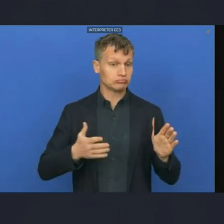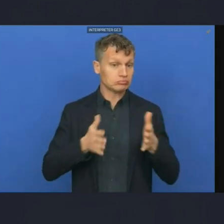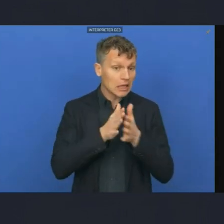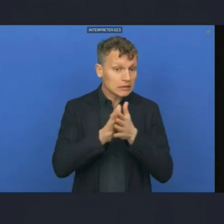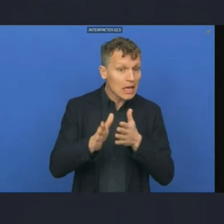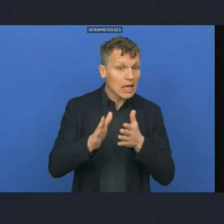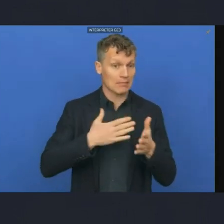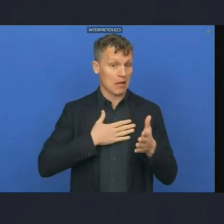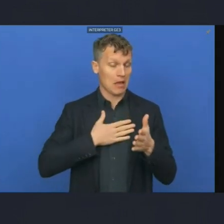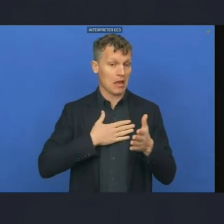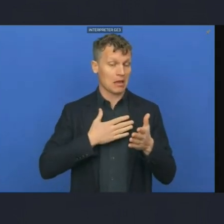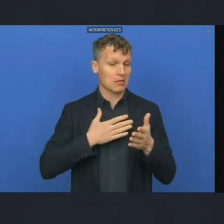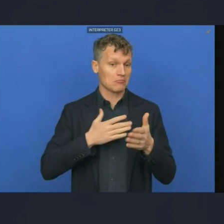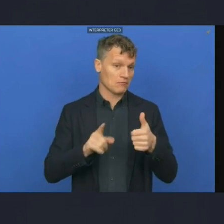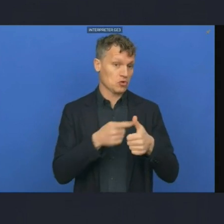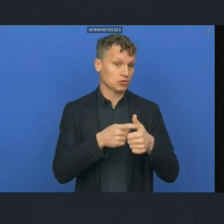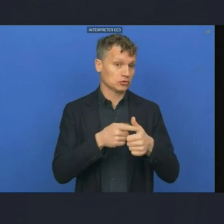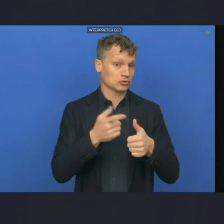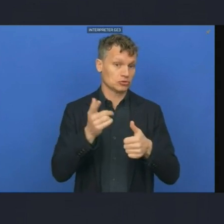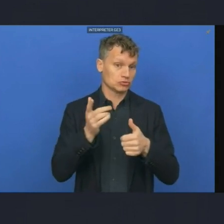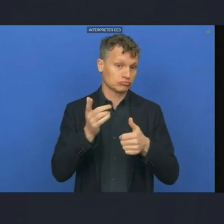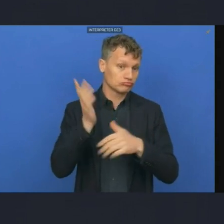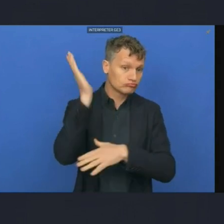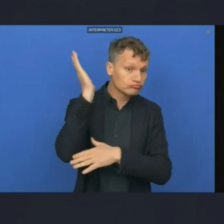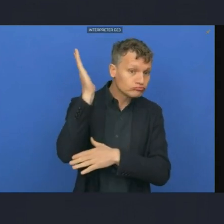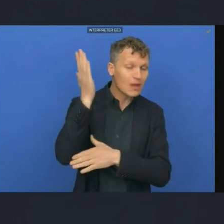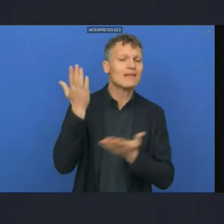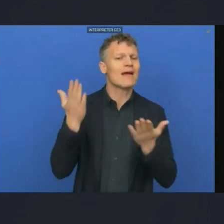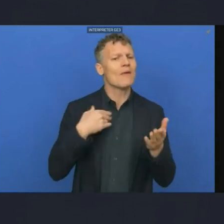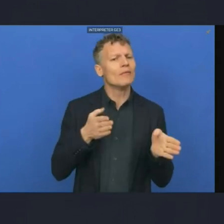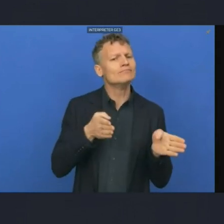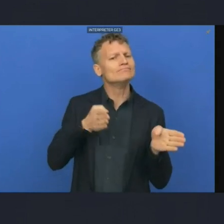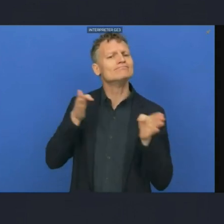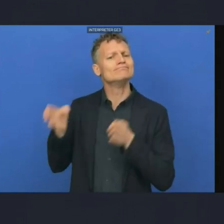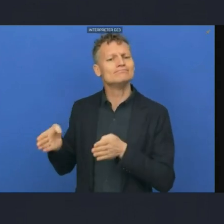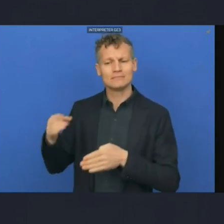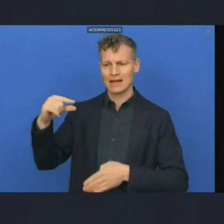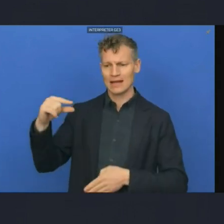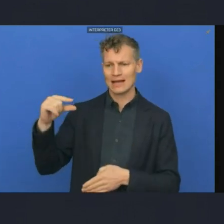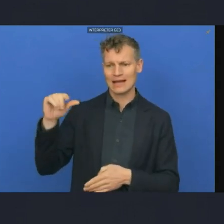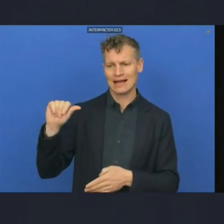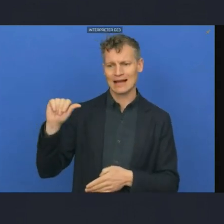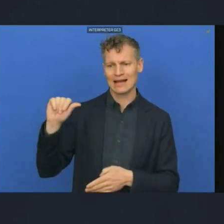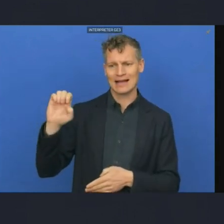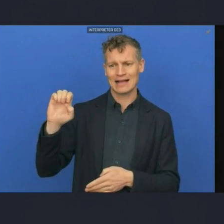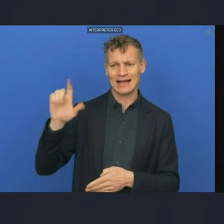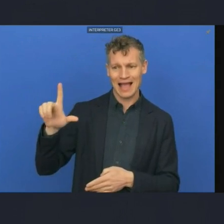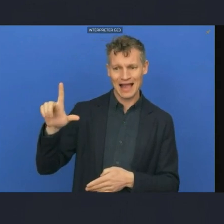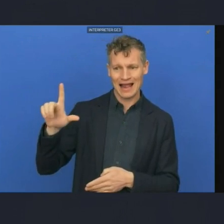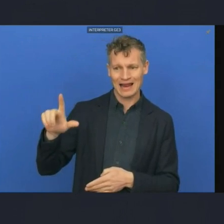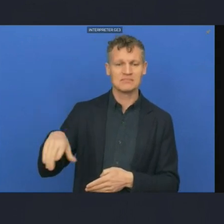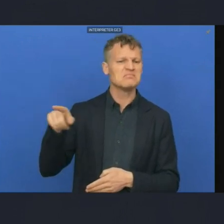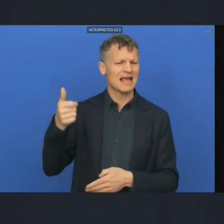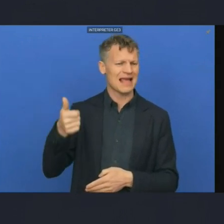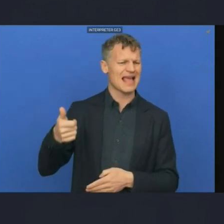I will give the floor to Gaël, the head of the sports sector, who will make a presentation, a more